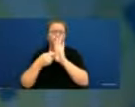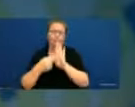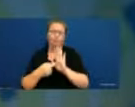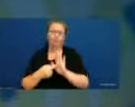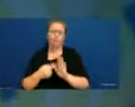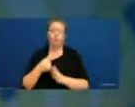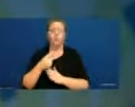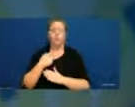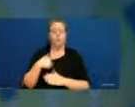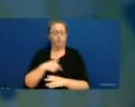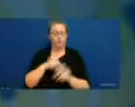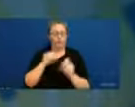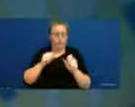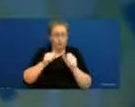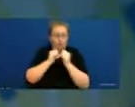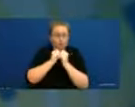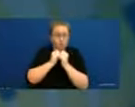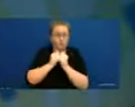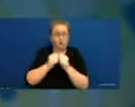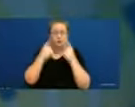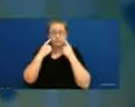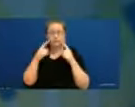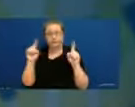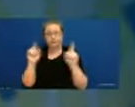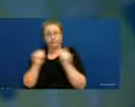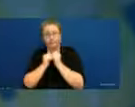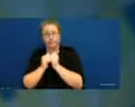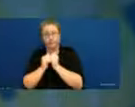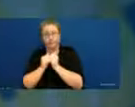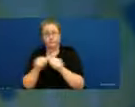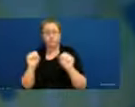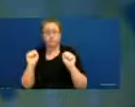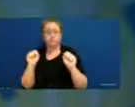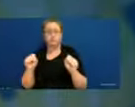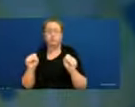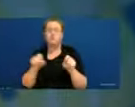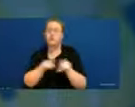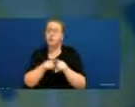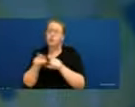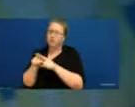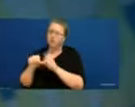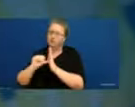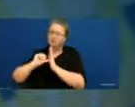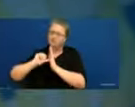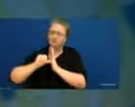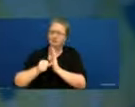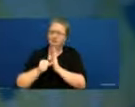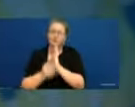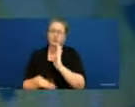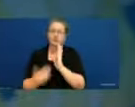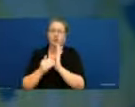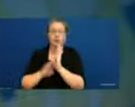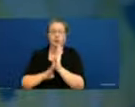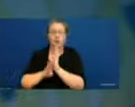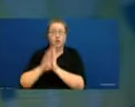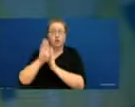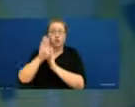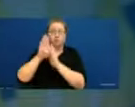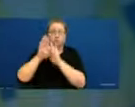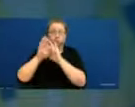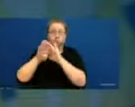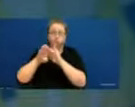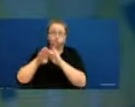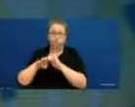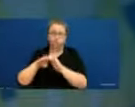that we have done together and what we've achieved together, which is extraordinary, but also shows why it is so necessary